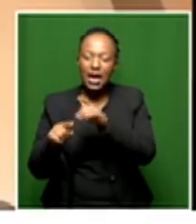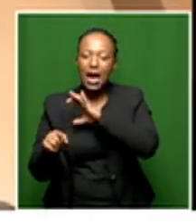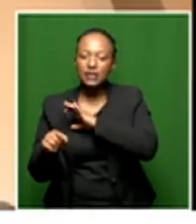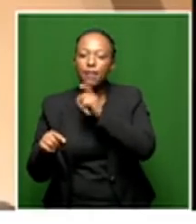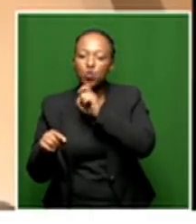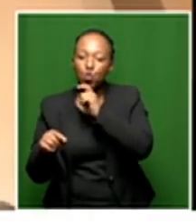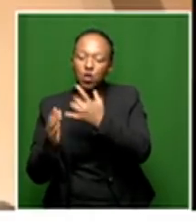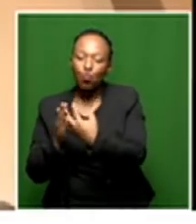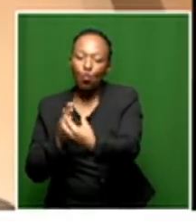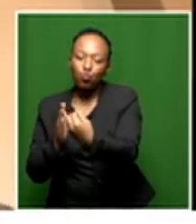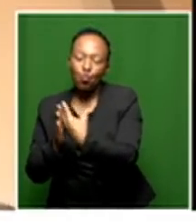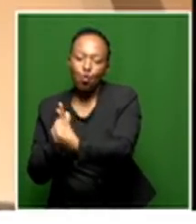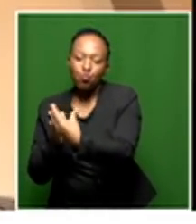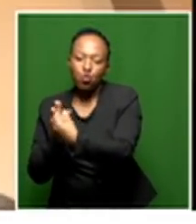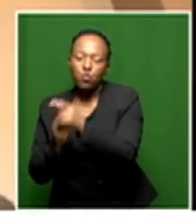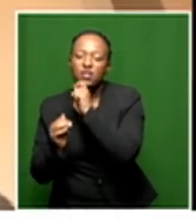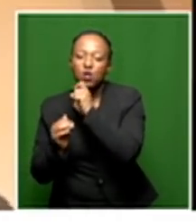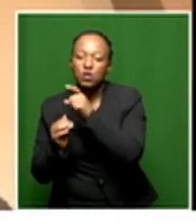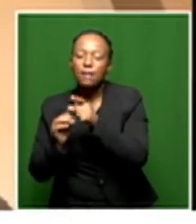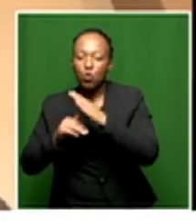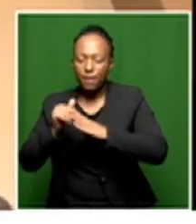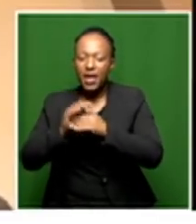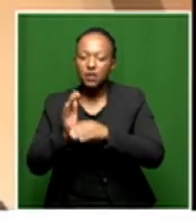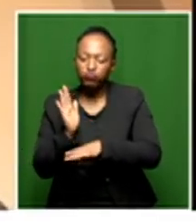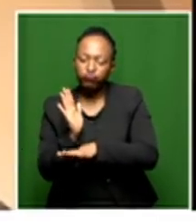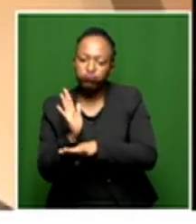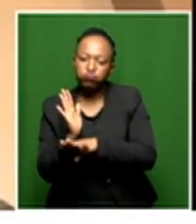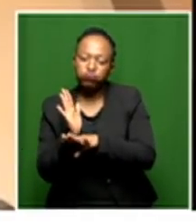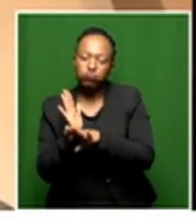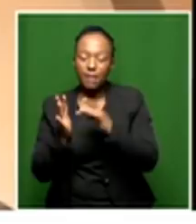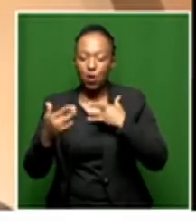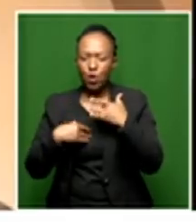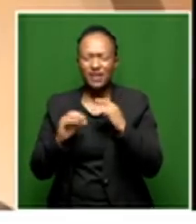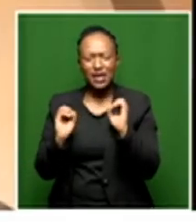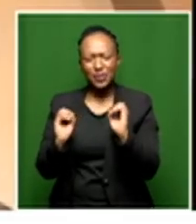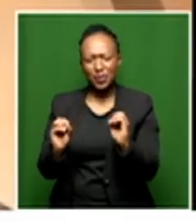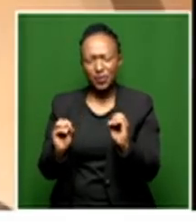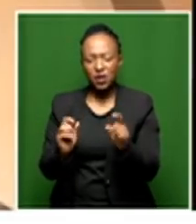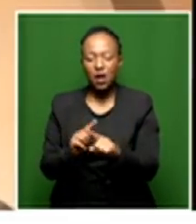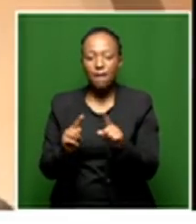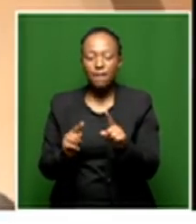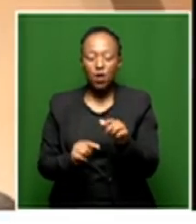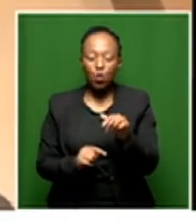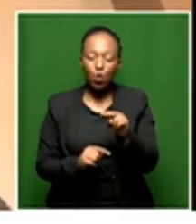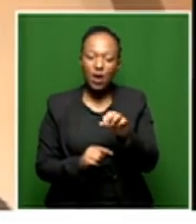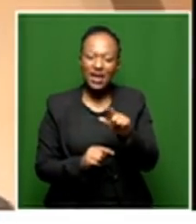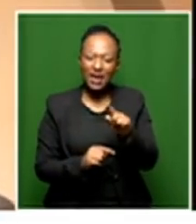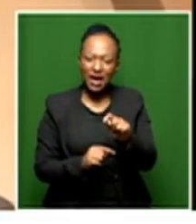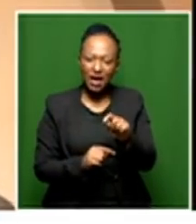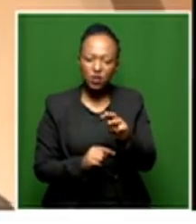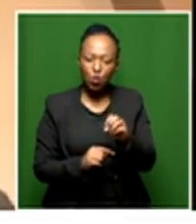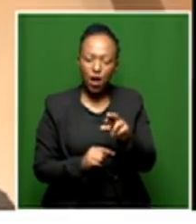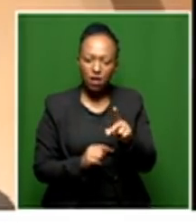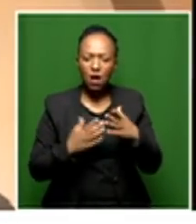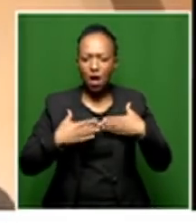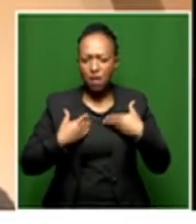we've got a little bit that is building the capacity. So we are not concerned. Across the network, we